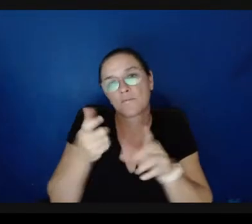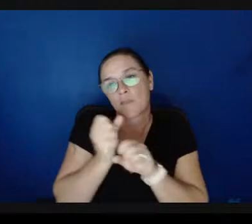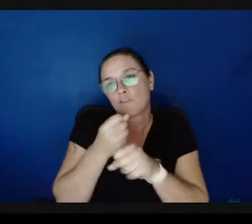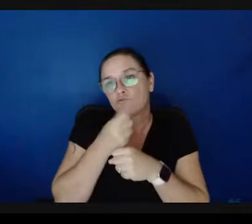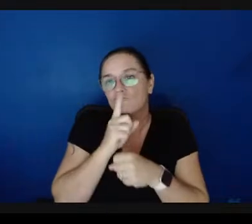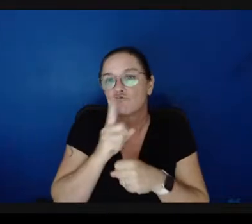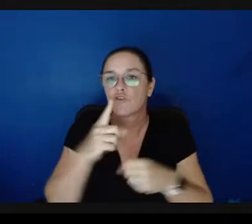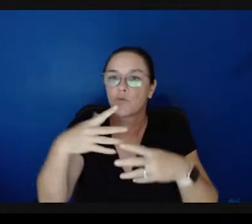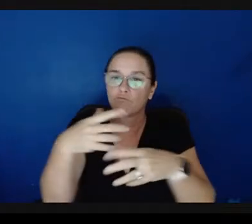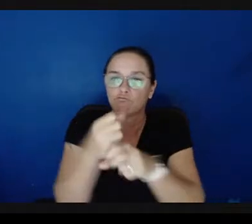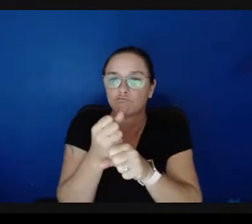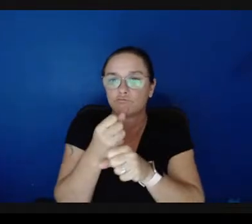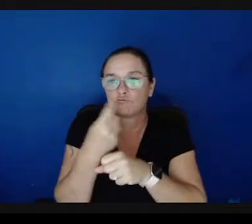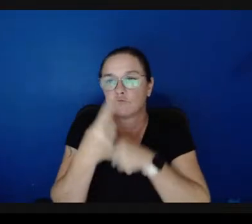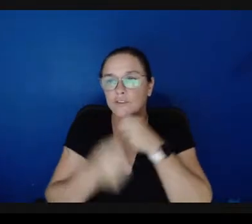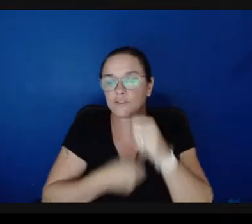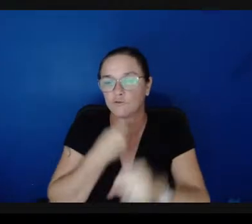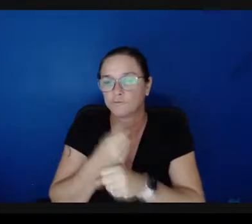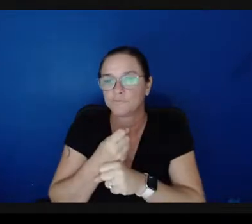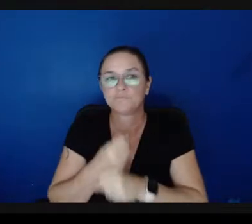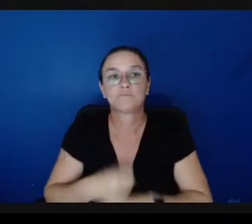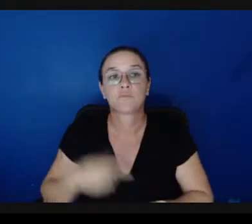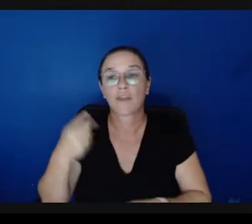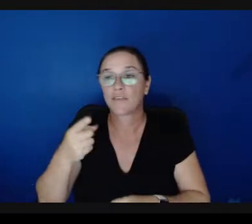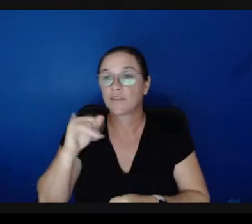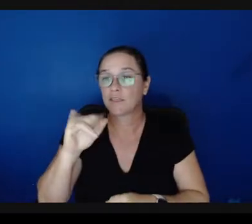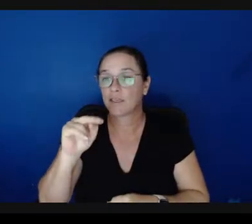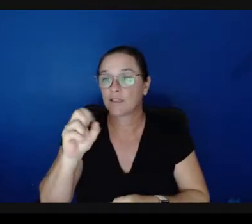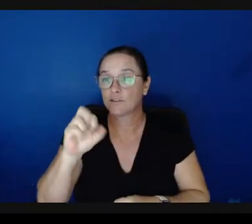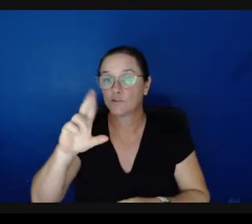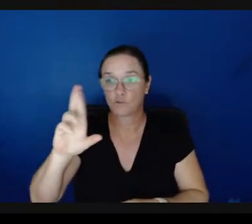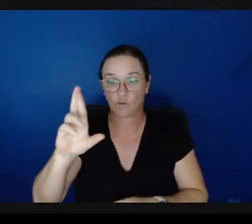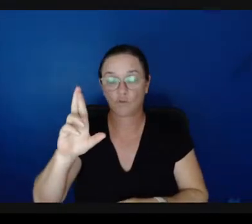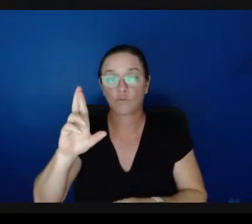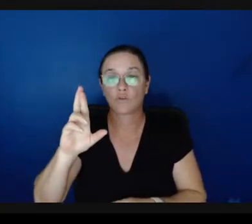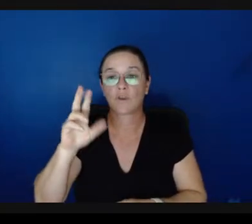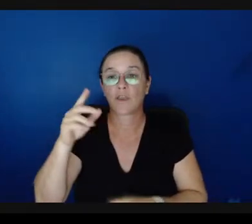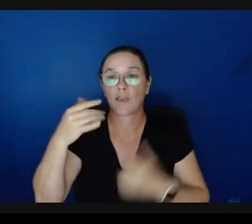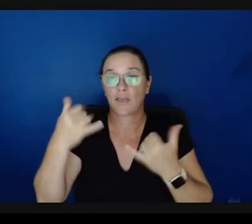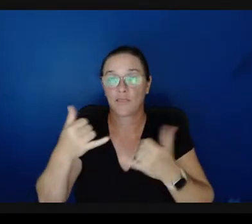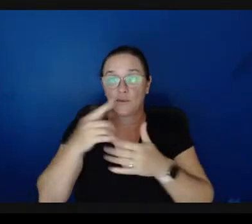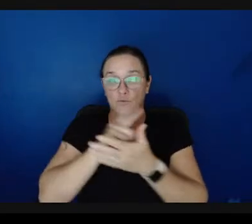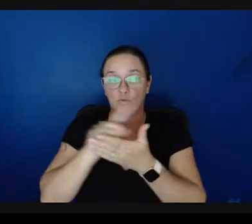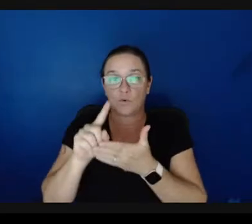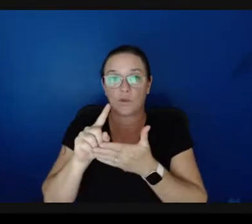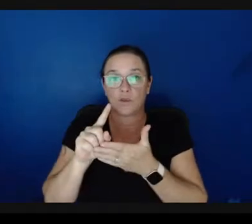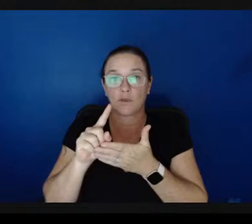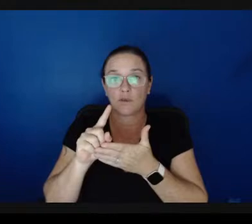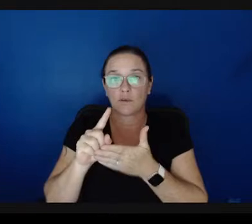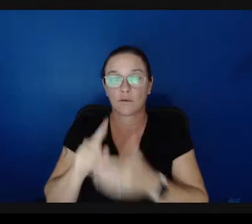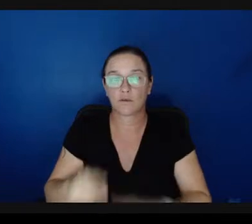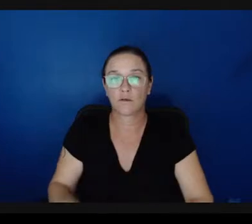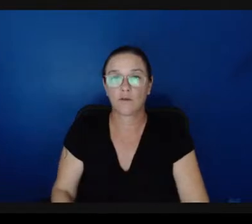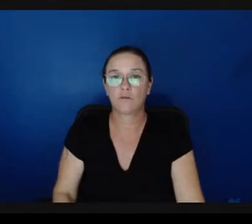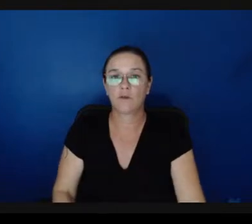thing on our monitoring stream is our INSAR. And this week we are relying on the Mounts